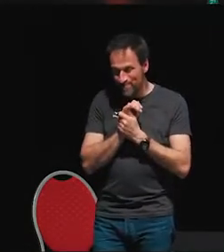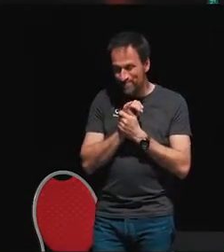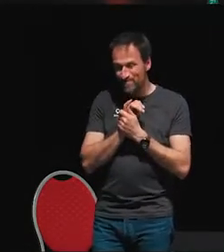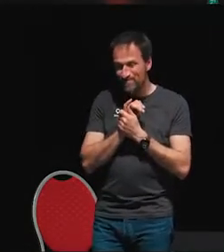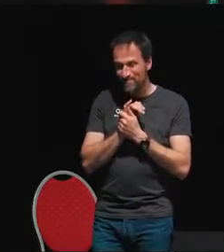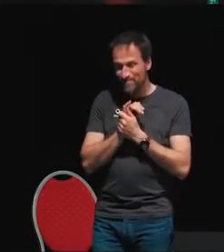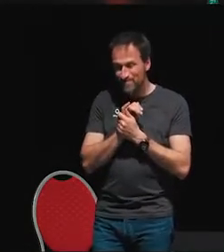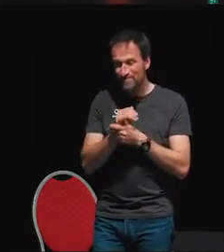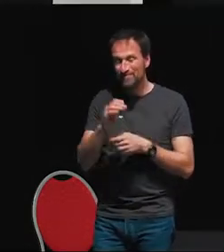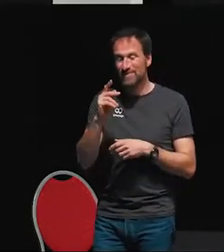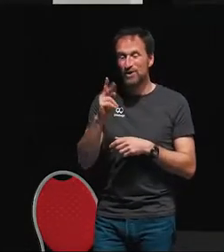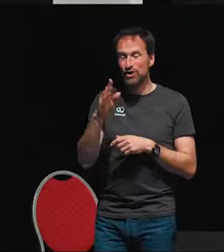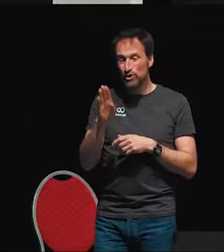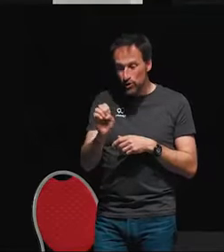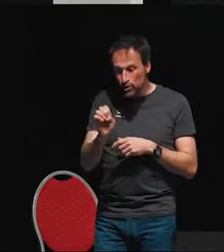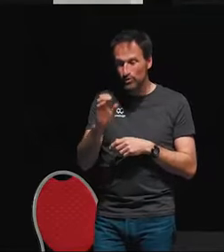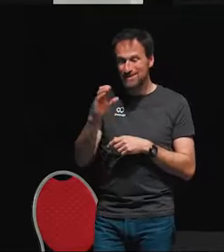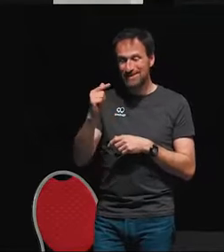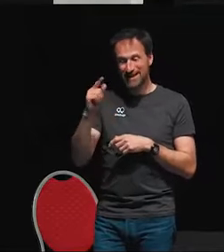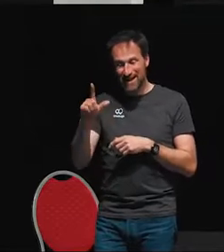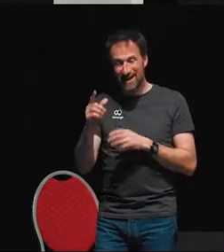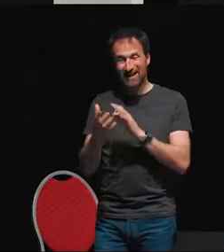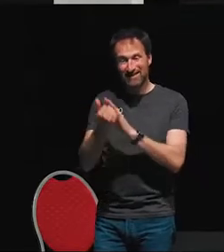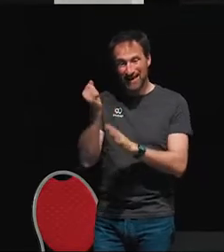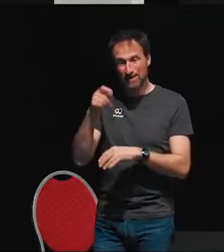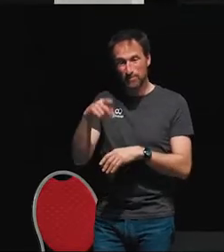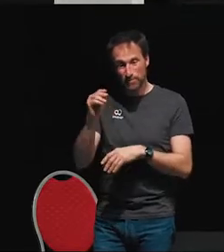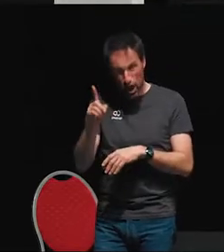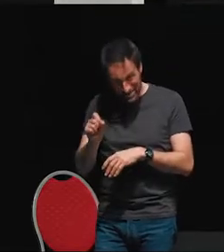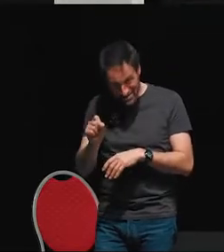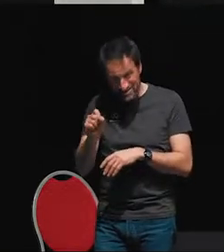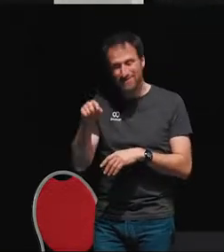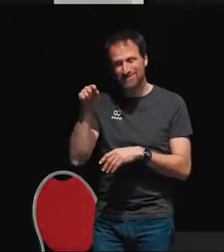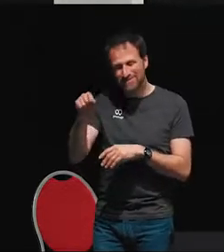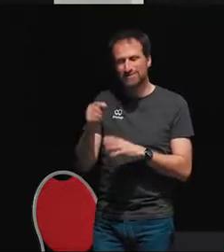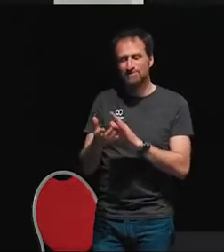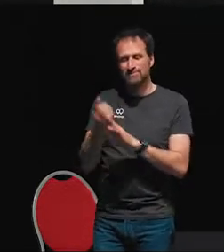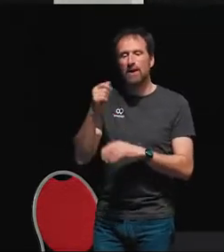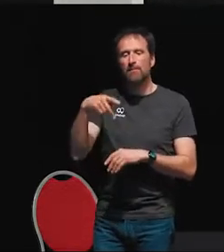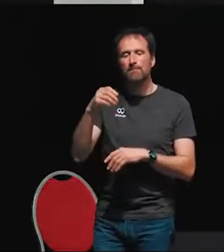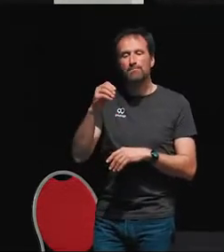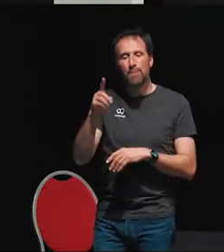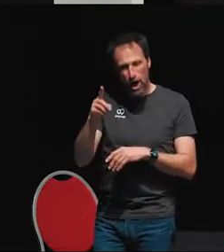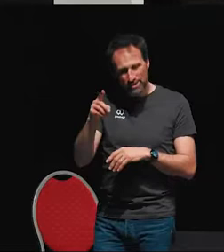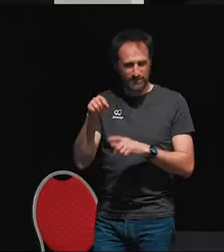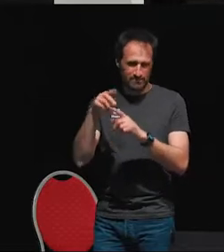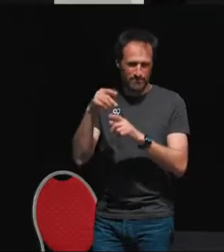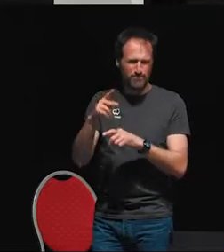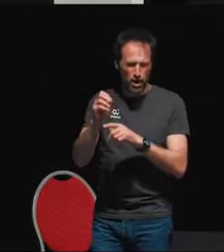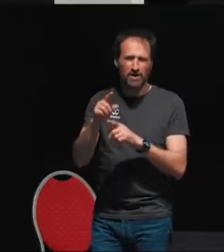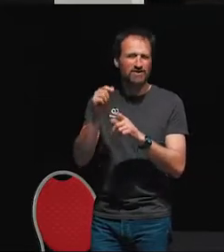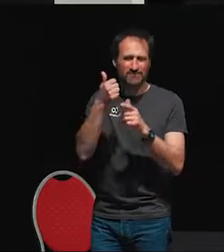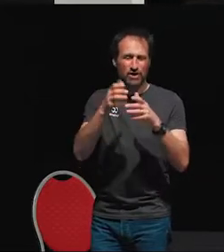cube CT I'll get pods this is the command that is going to get the pod pod is what wraps a container in